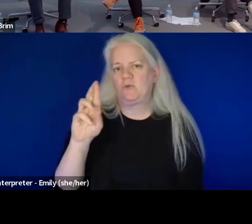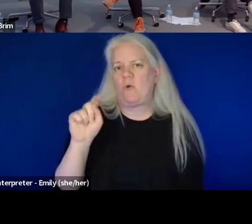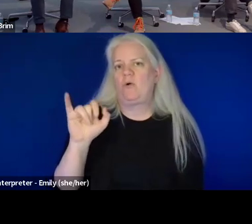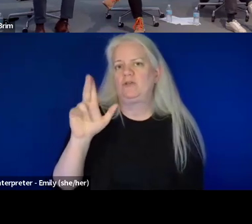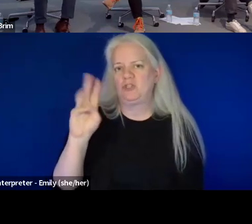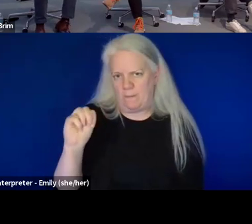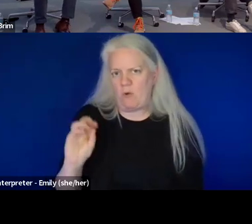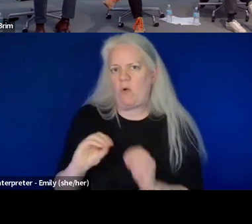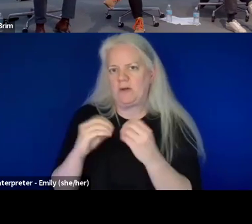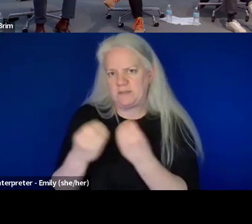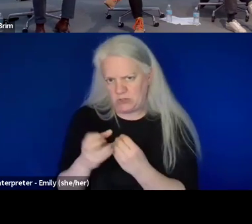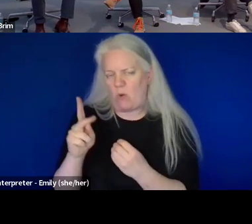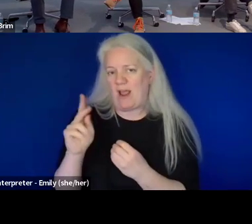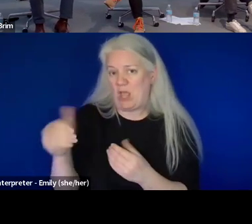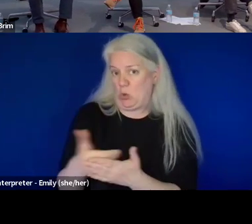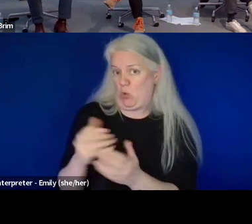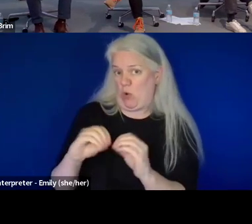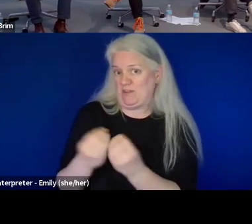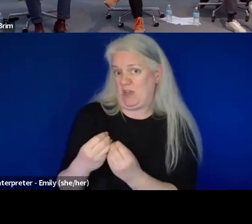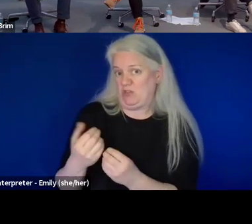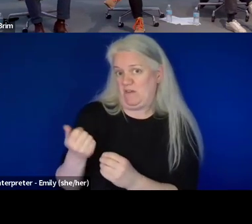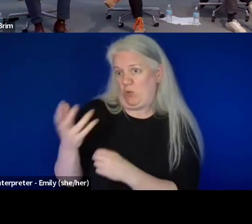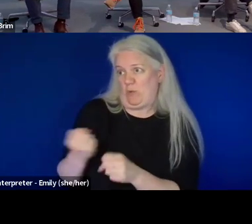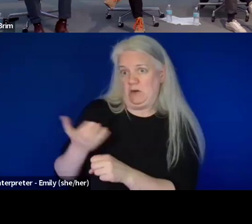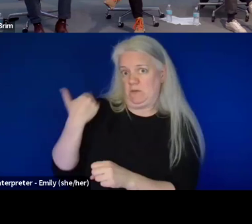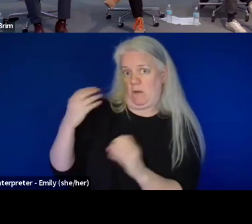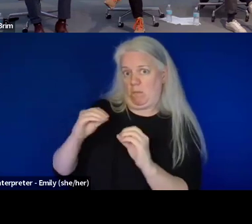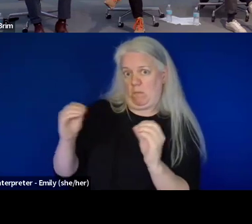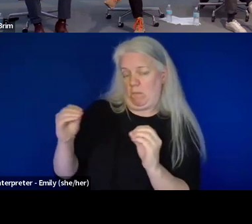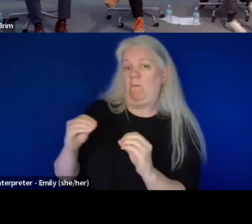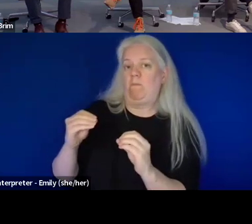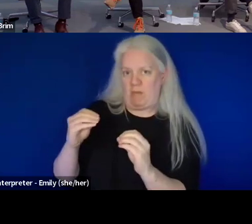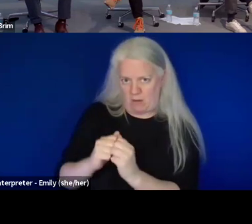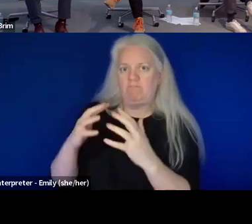and a few years ago this did not exist, and right now it thrives.